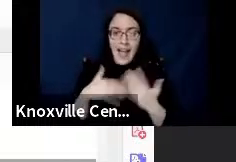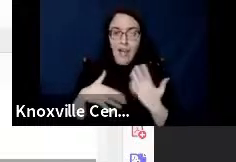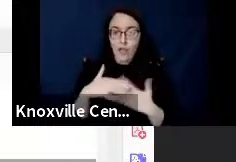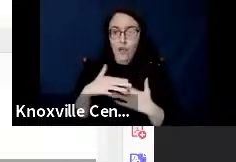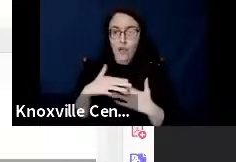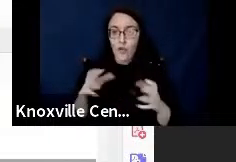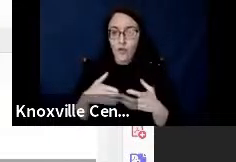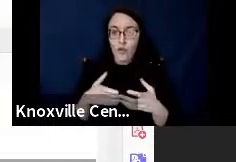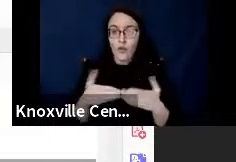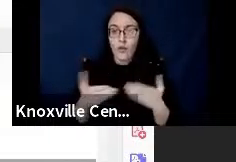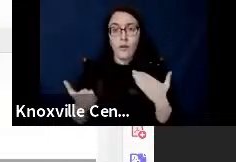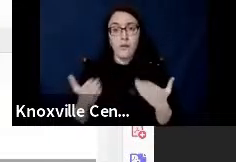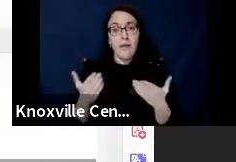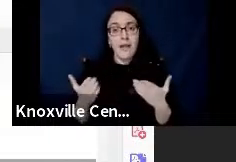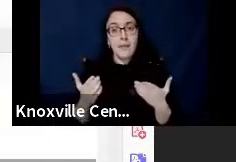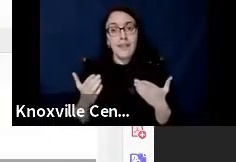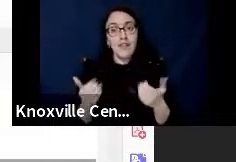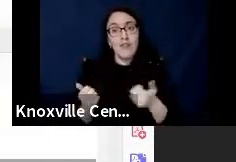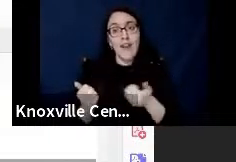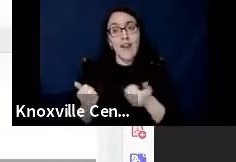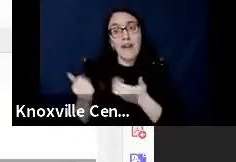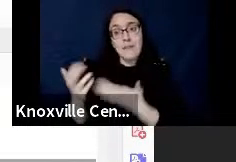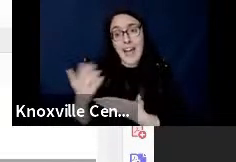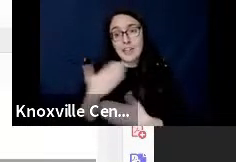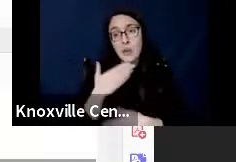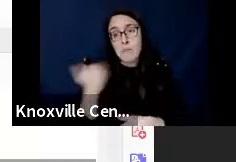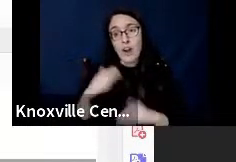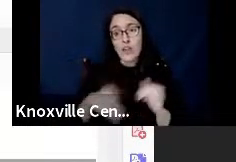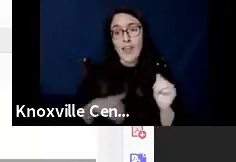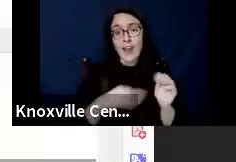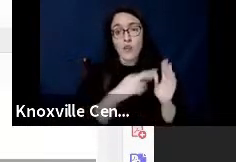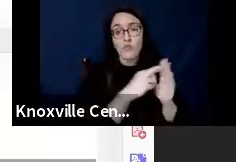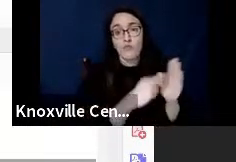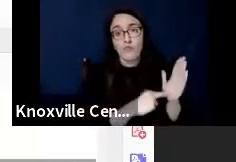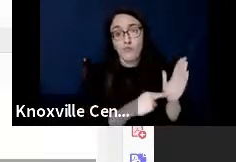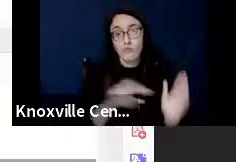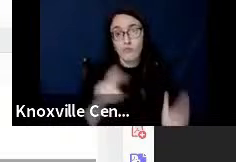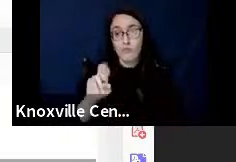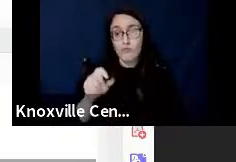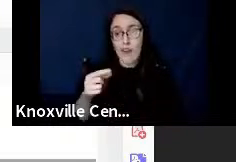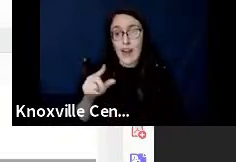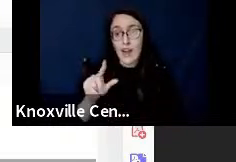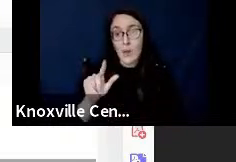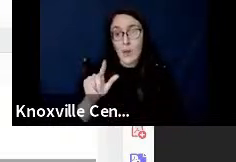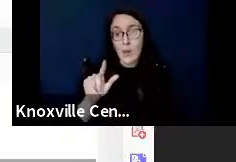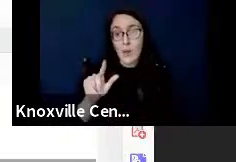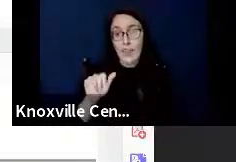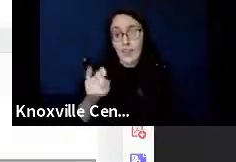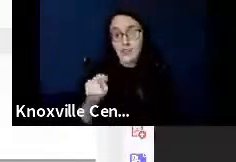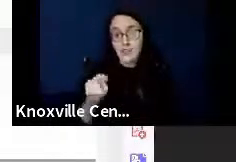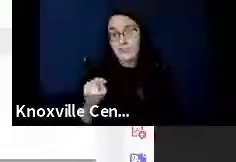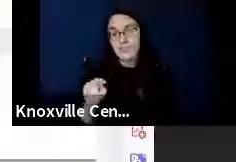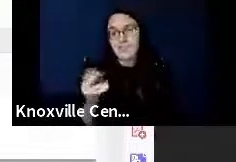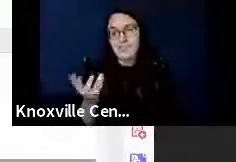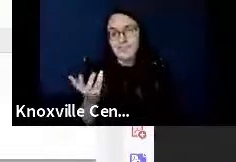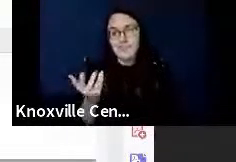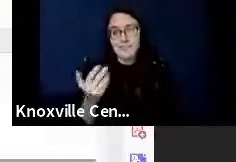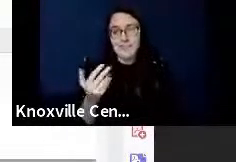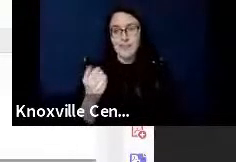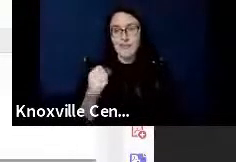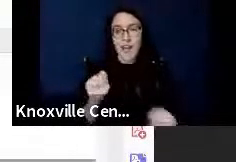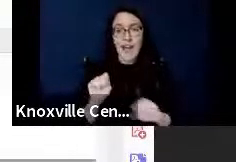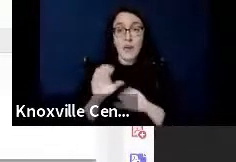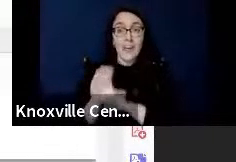recommendation may have to be the way we go versus a regulation that we're going to try to get people out trying to enforce